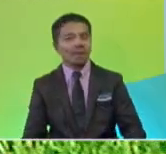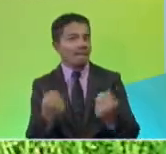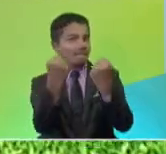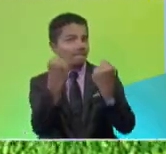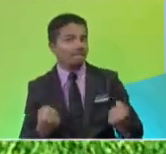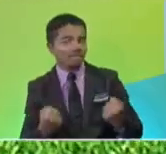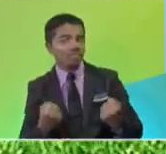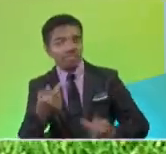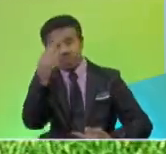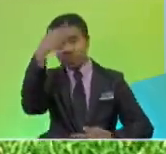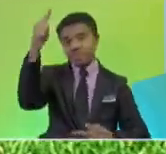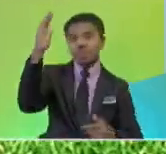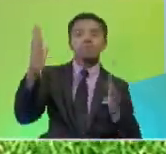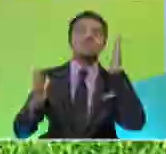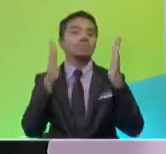For you, Malaysia!